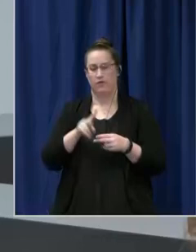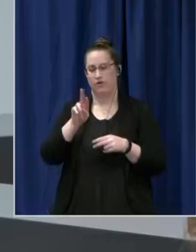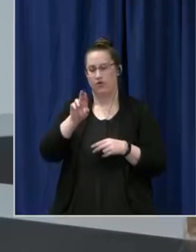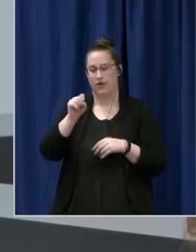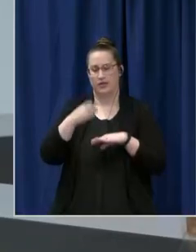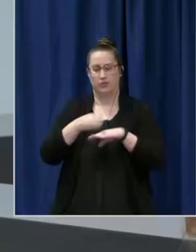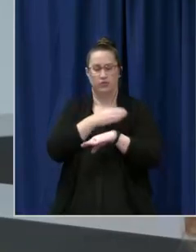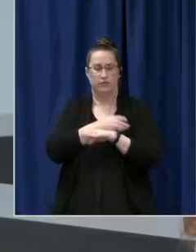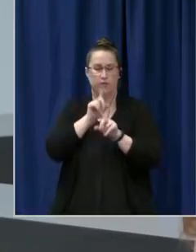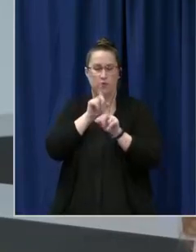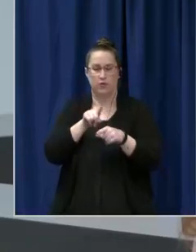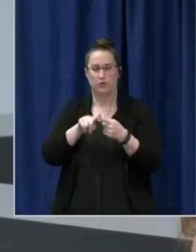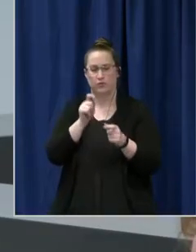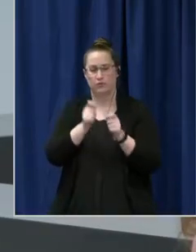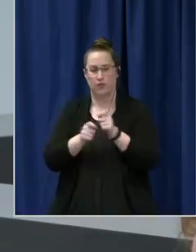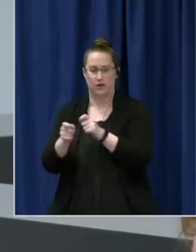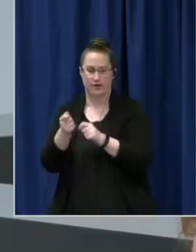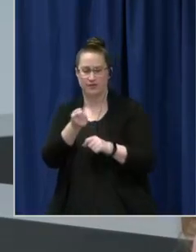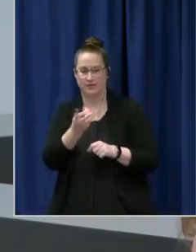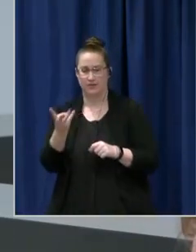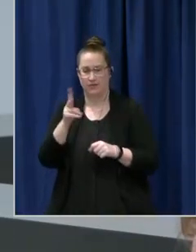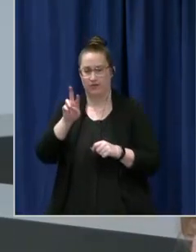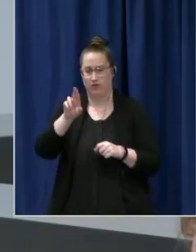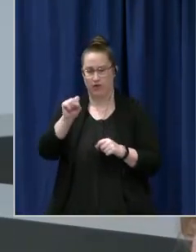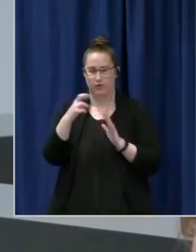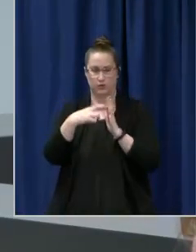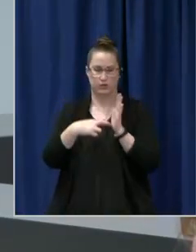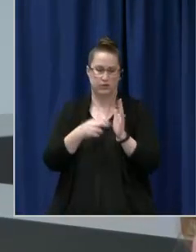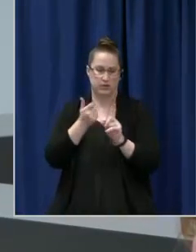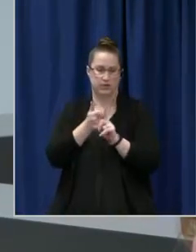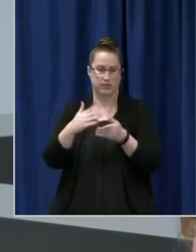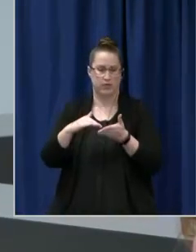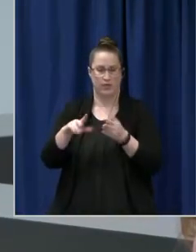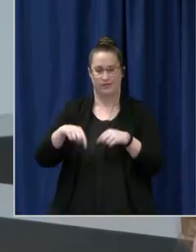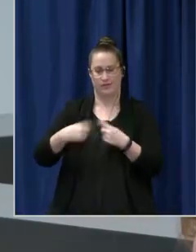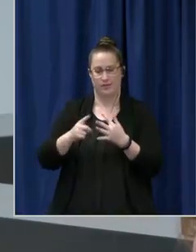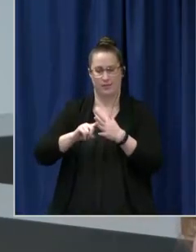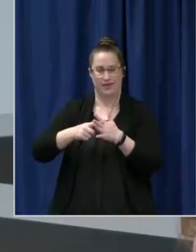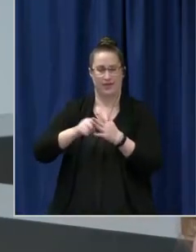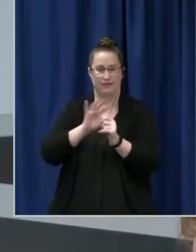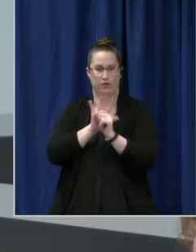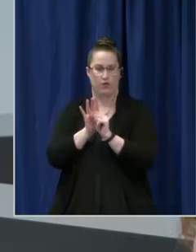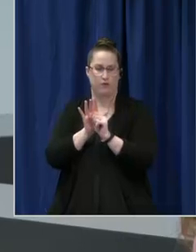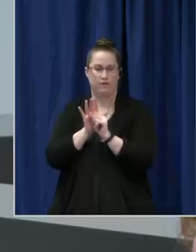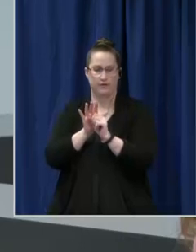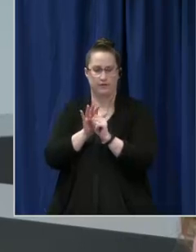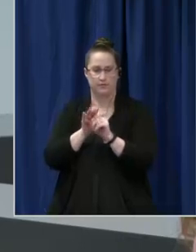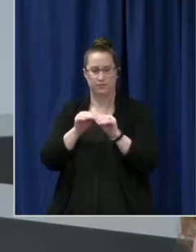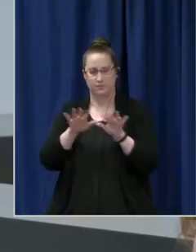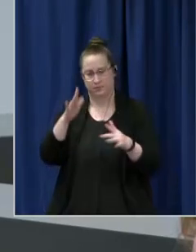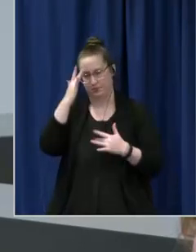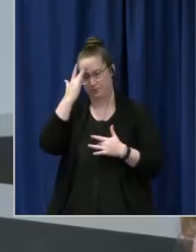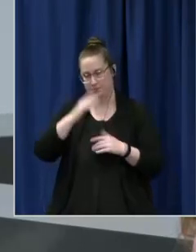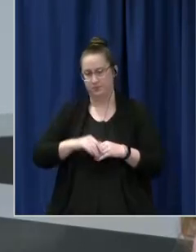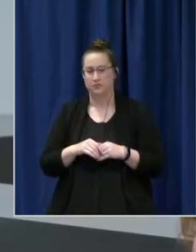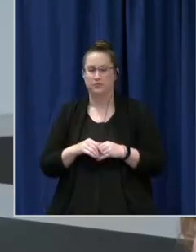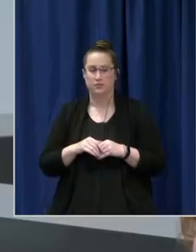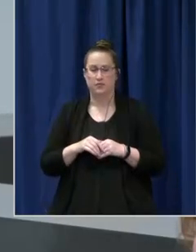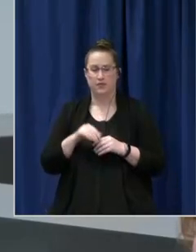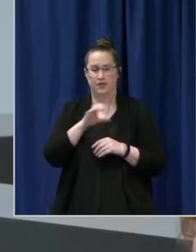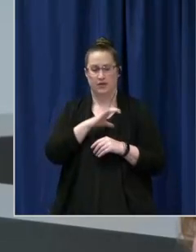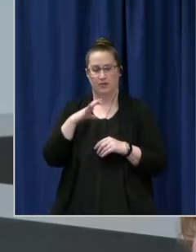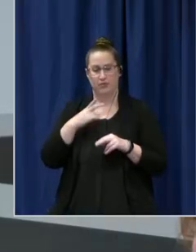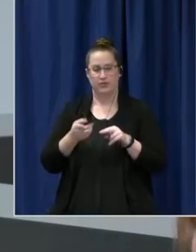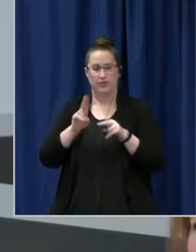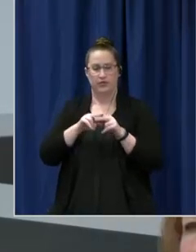improvements order to modify several VRS rules that had been waived since the beginning of the COVID-19 pandemic. The commission